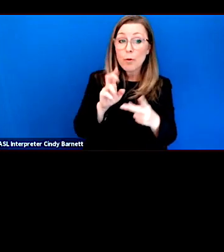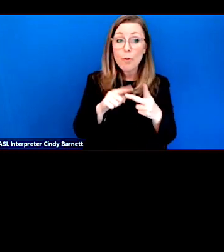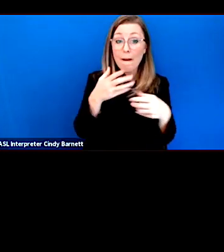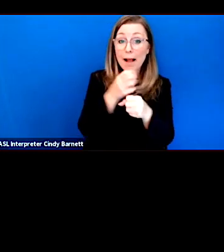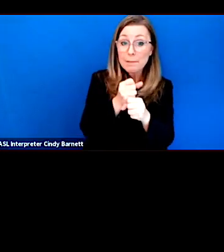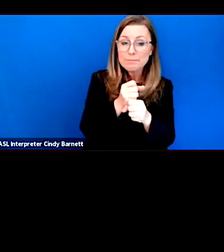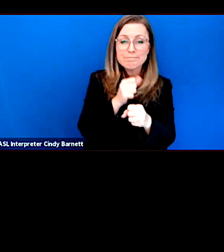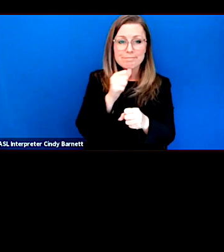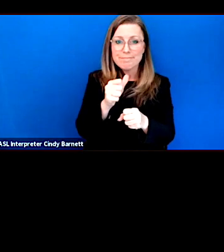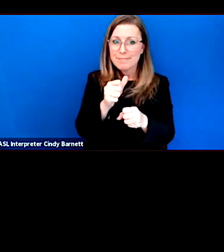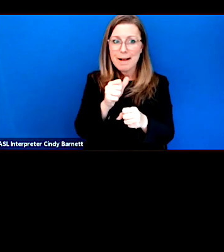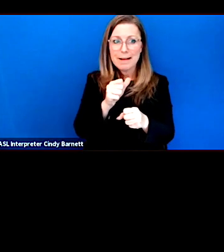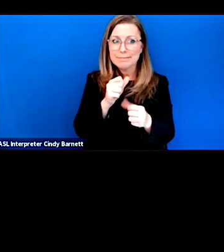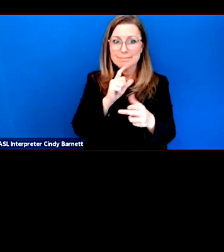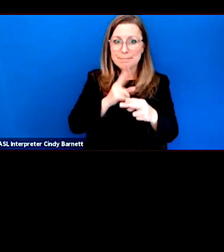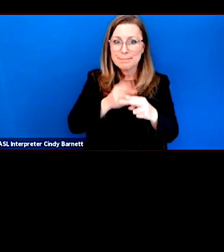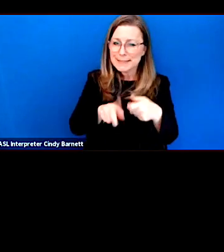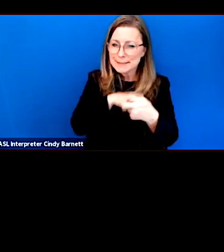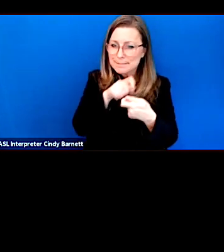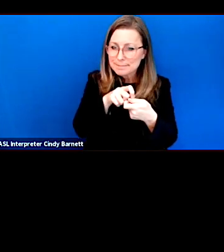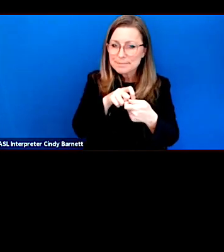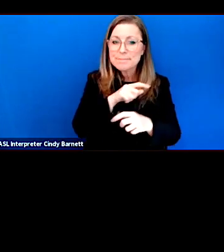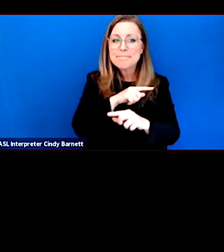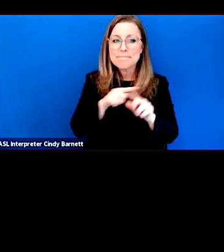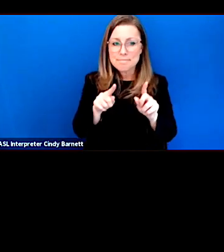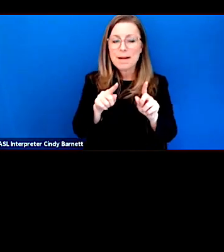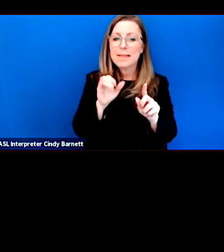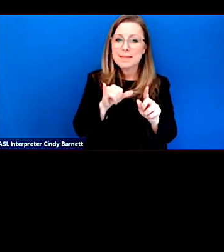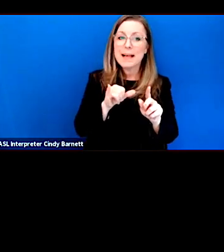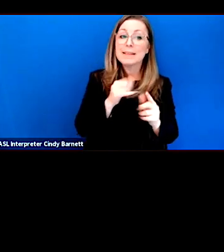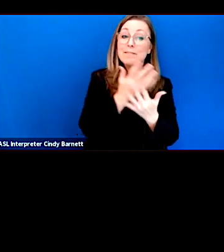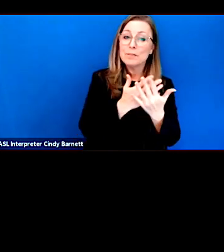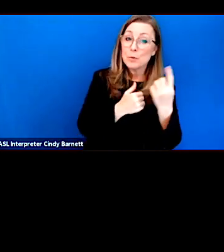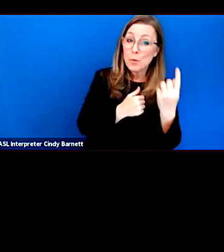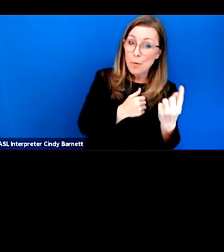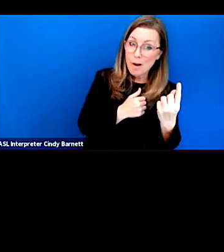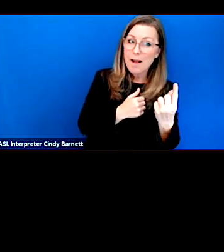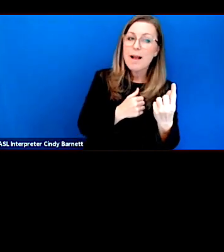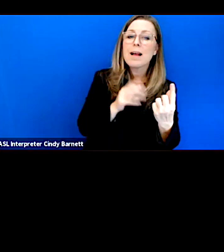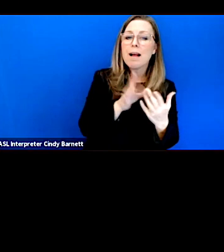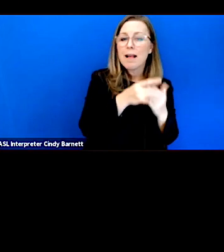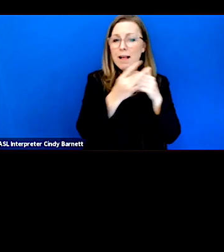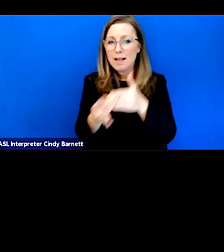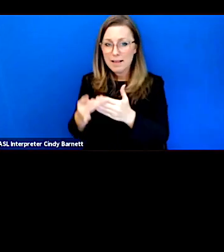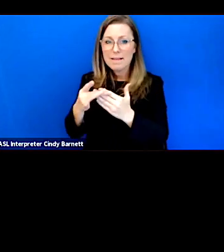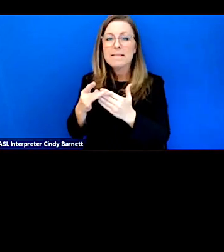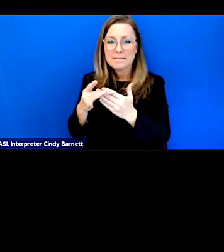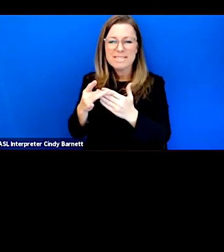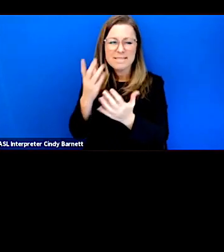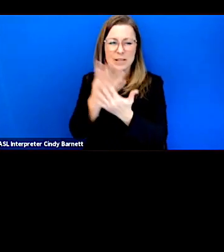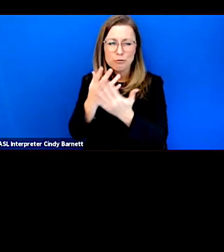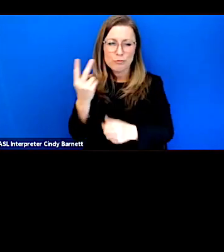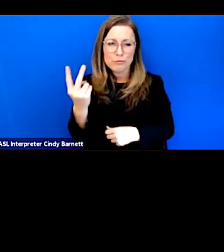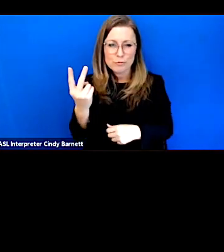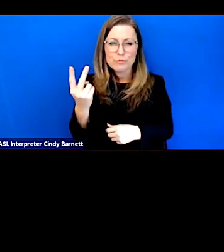filter 2, to make sure that the findings that are discussed in the paper fulfill the criteria of